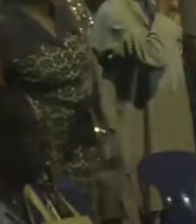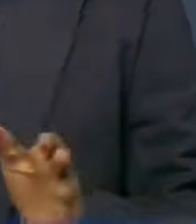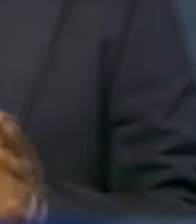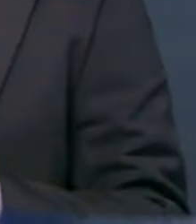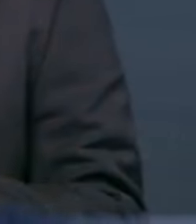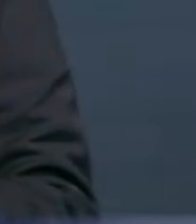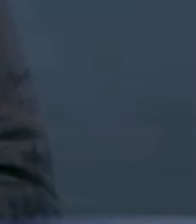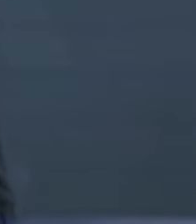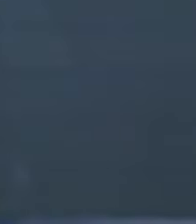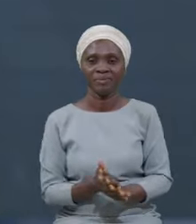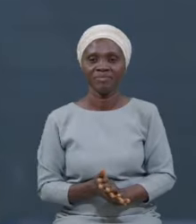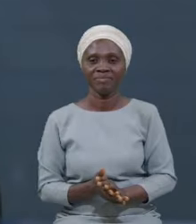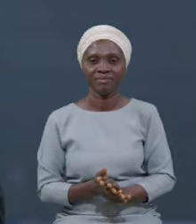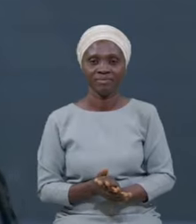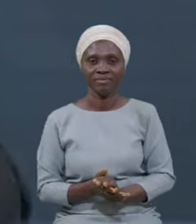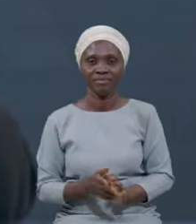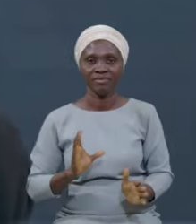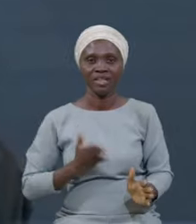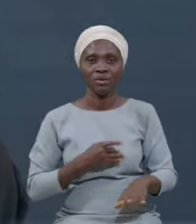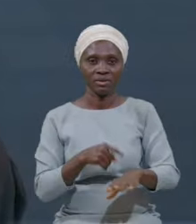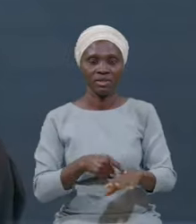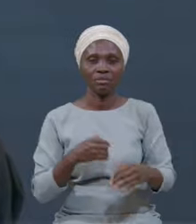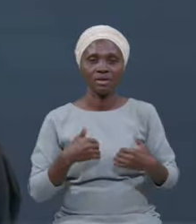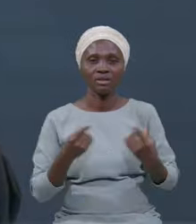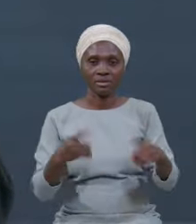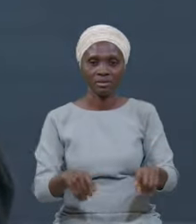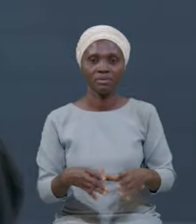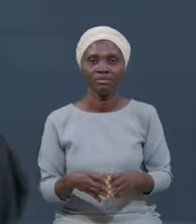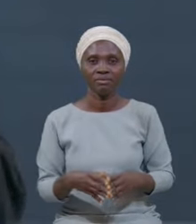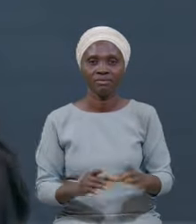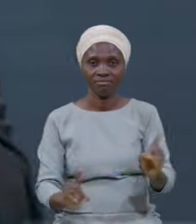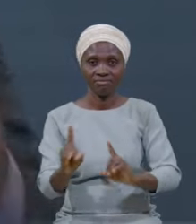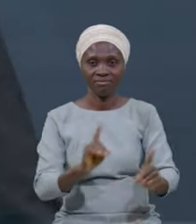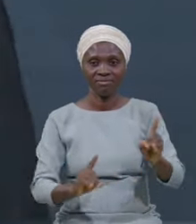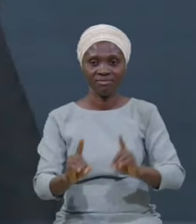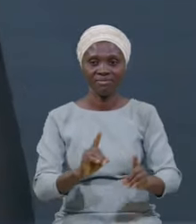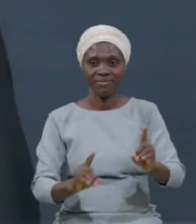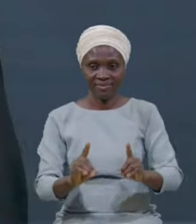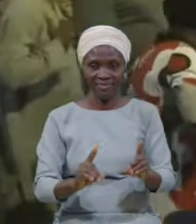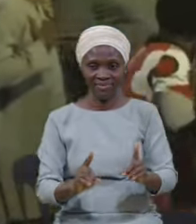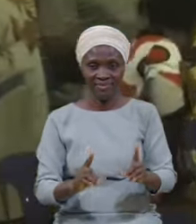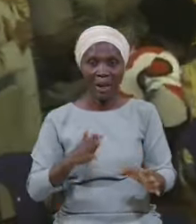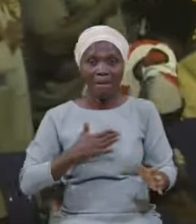our time has come. My own time has come.